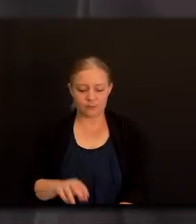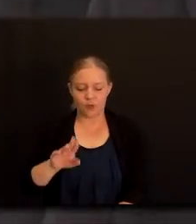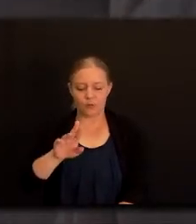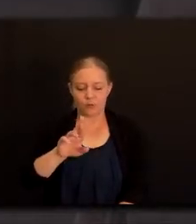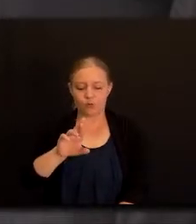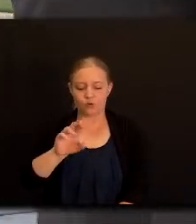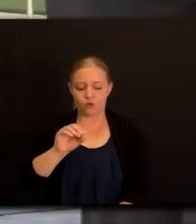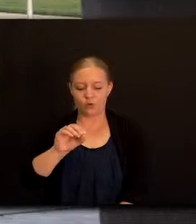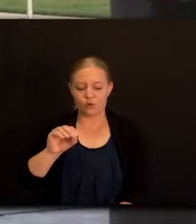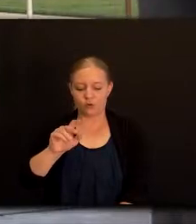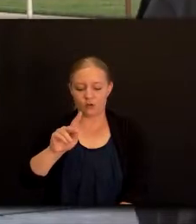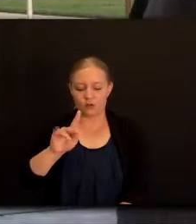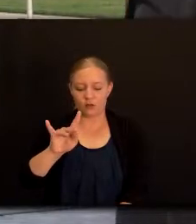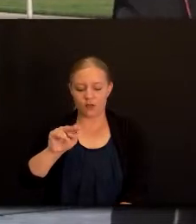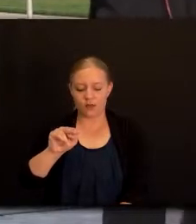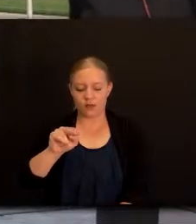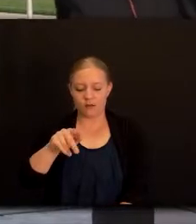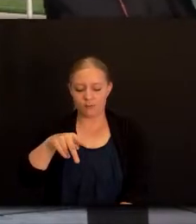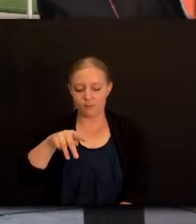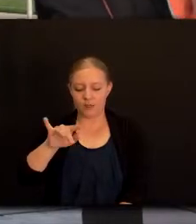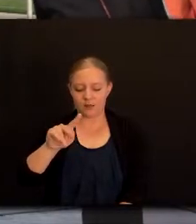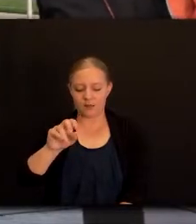Brooklyn Nicole Pitts.